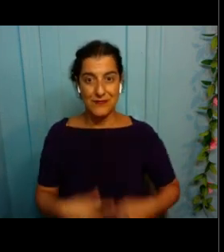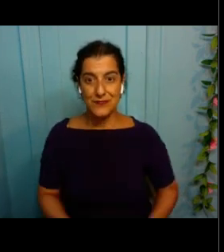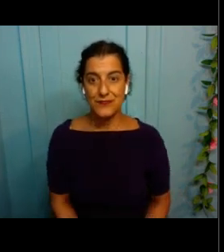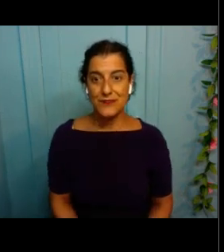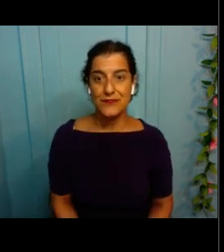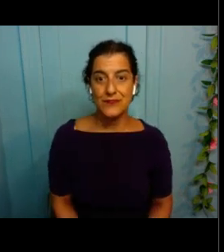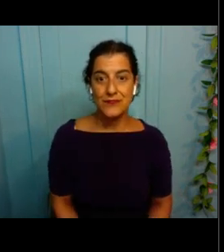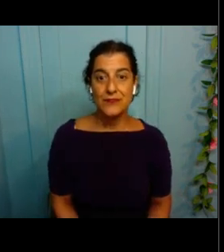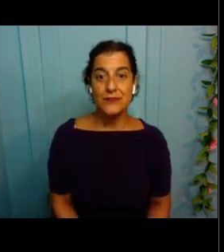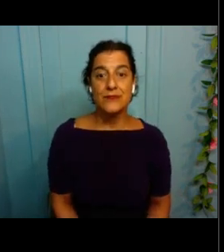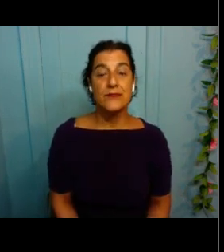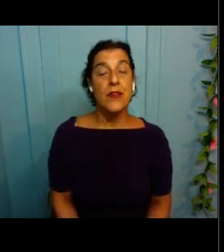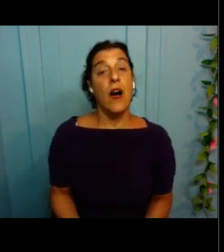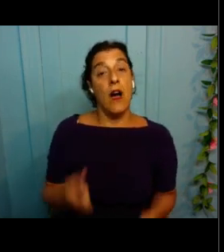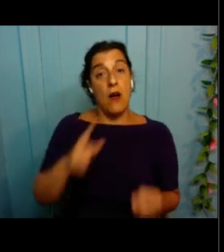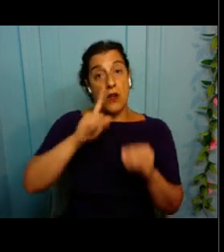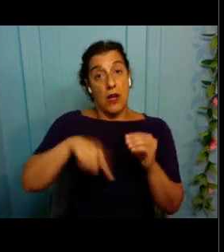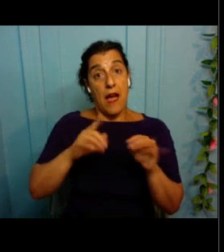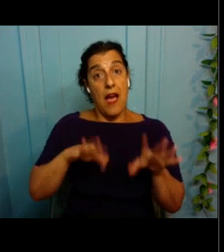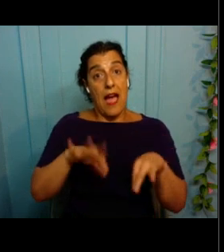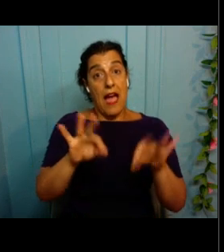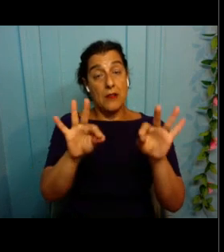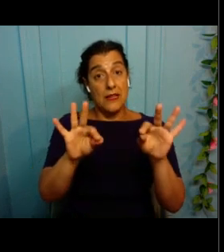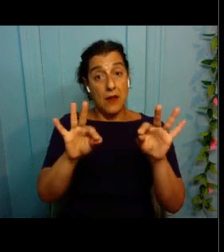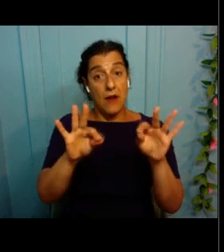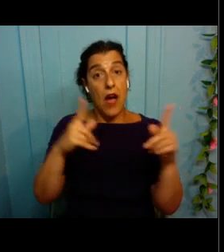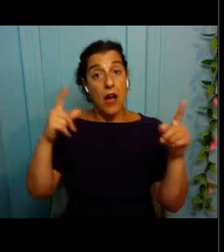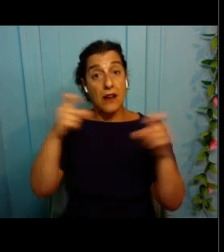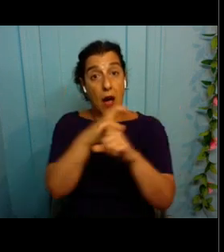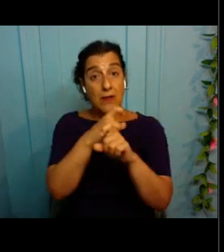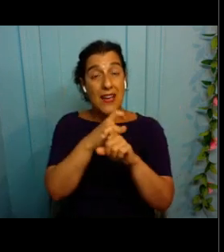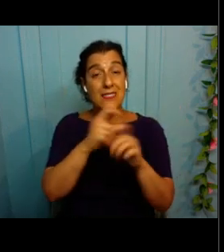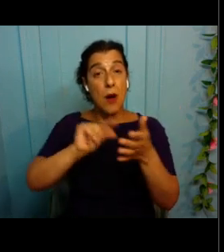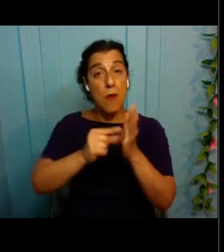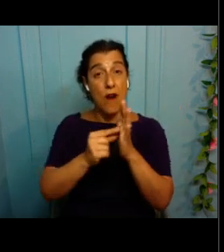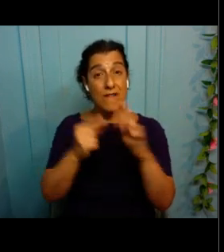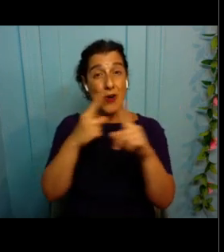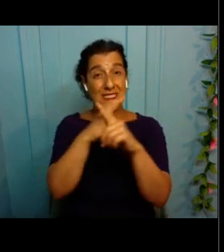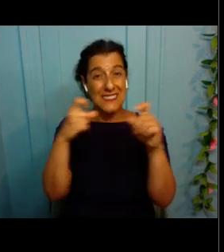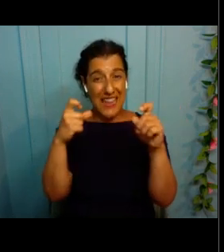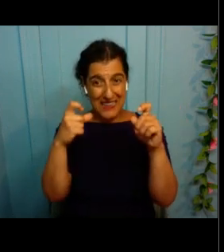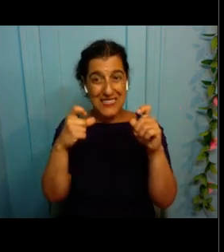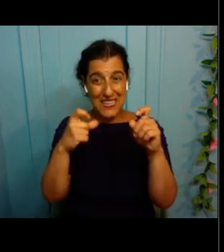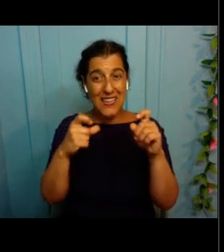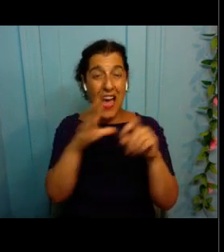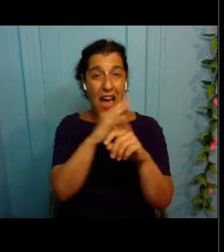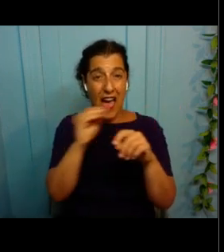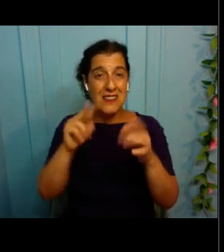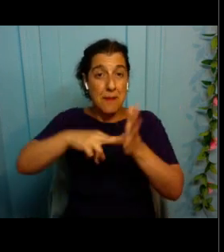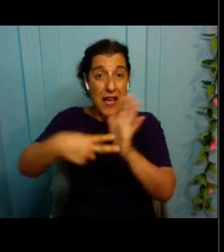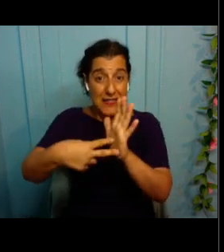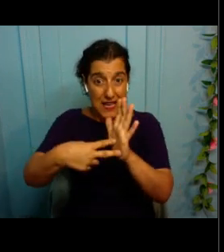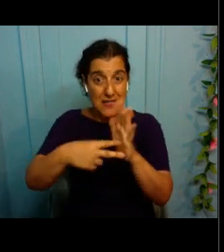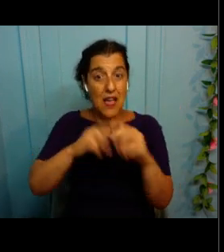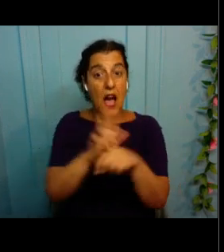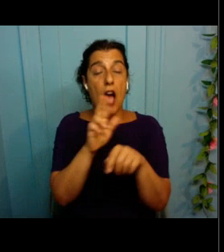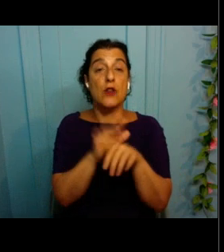When we talk about the acquisition of complex morphosyntax and semantics, I use this great paper by Professor Lisa